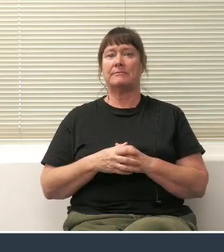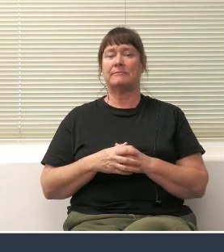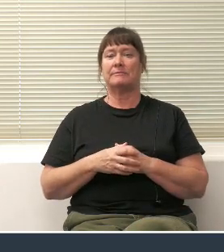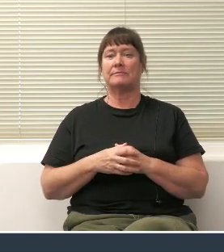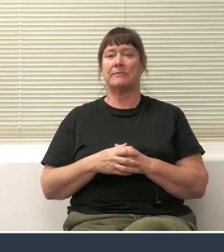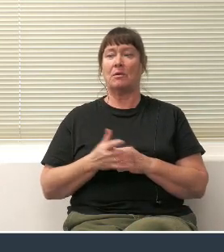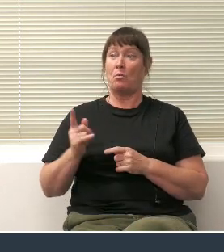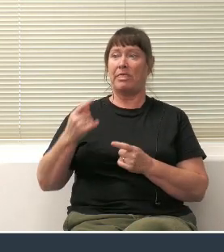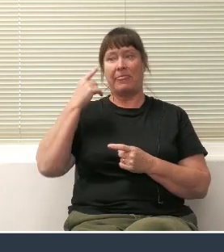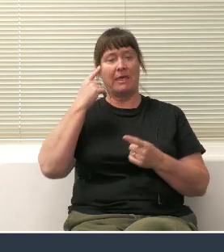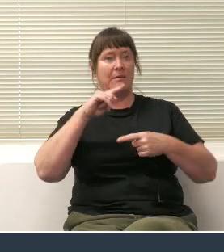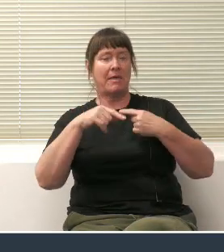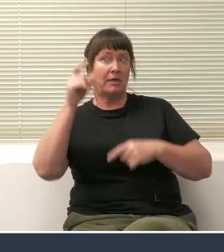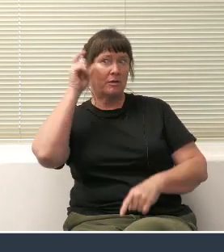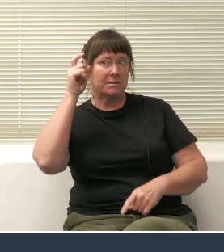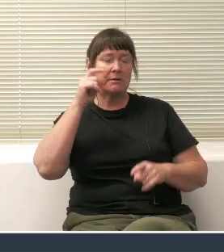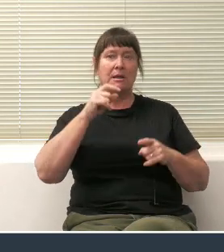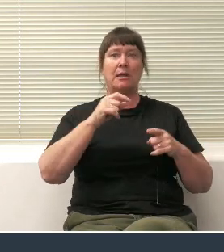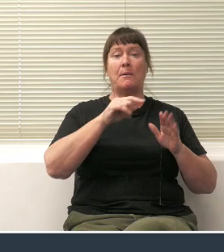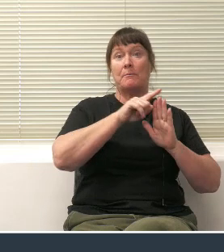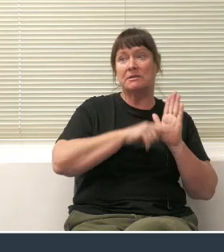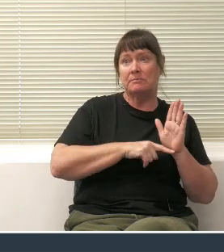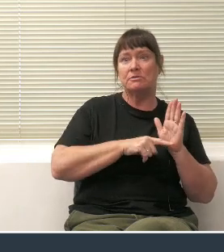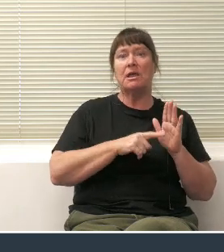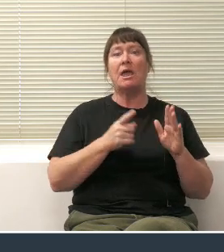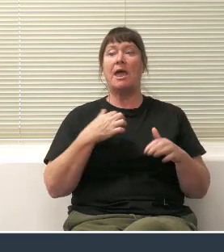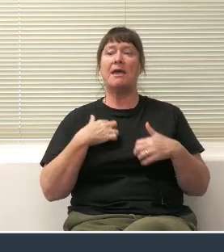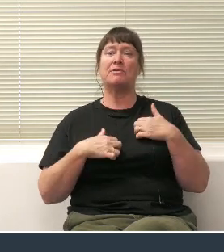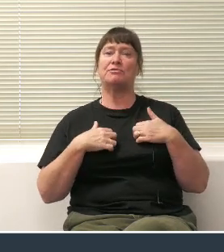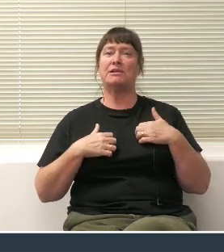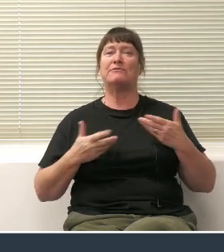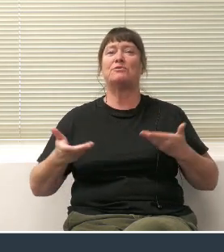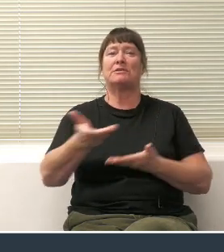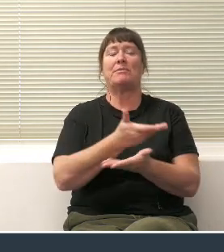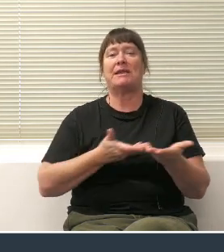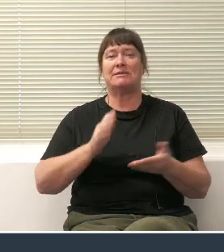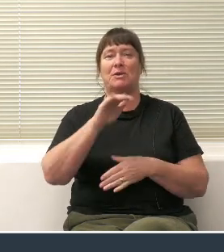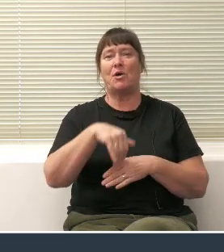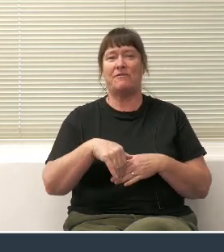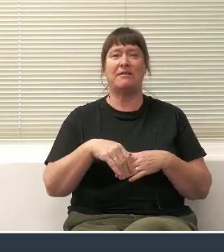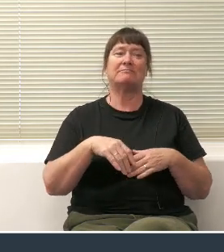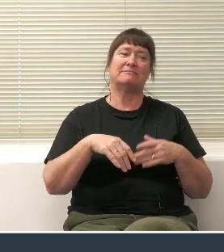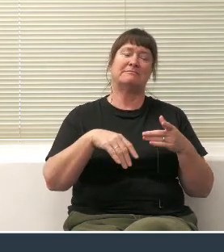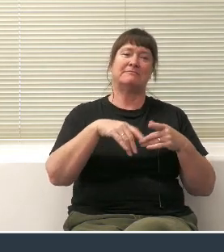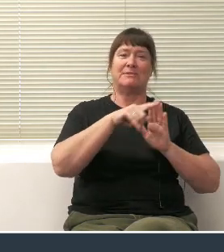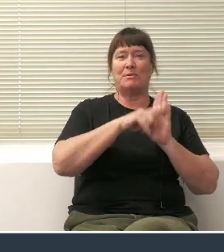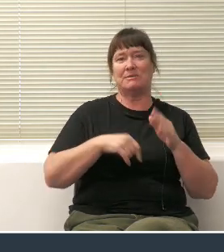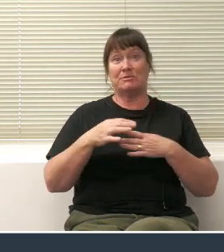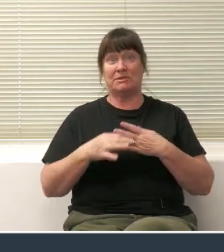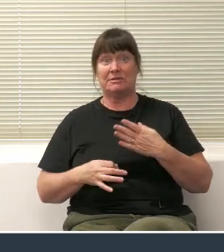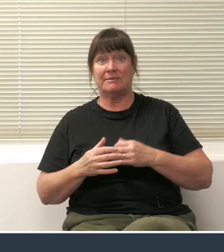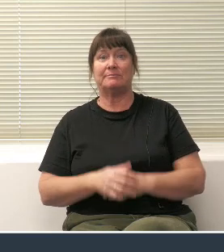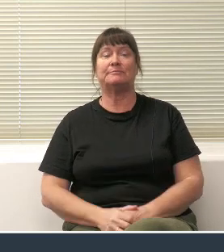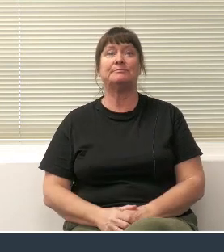or the concept. And I look forward to the debate around principles and concept. Thank you, Madam Chair. Thank you.